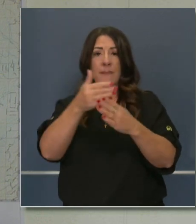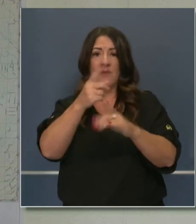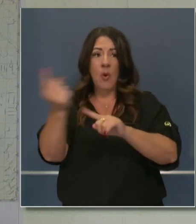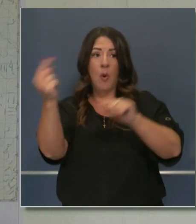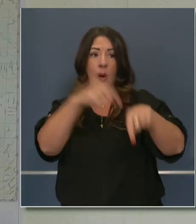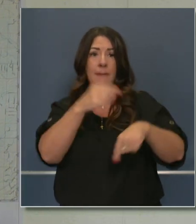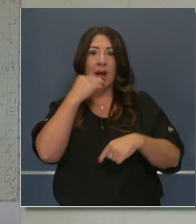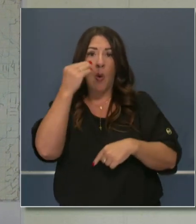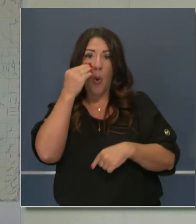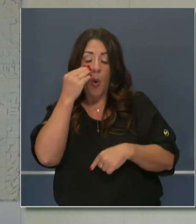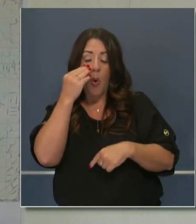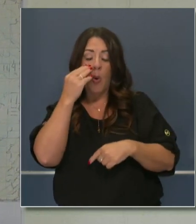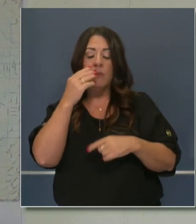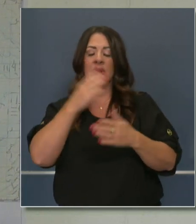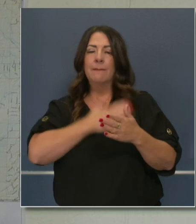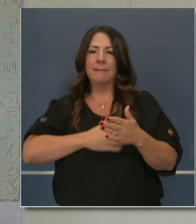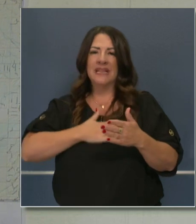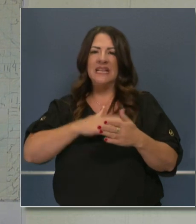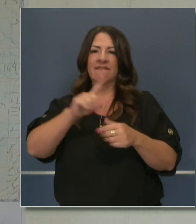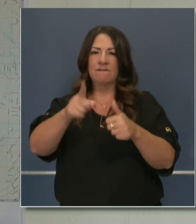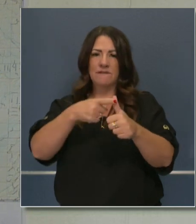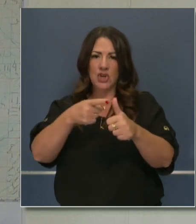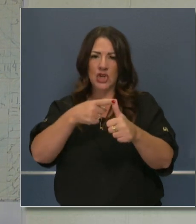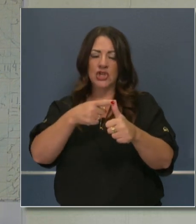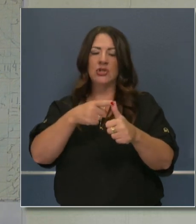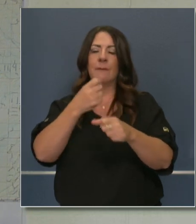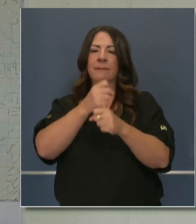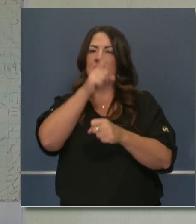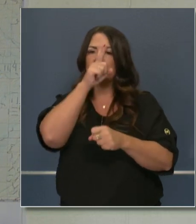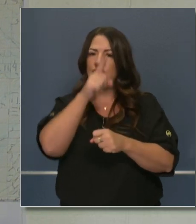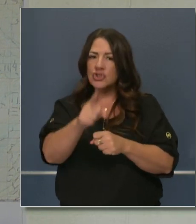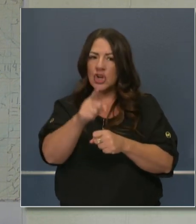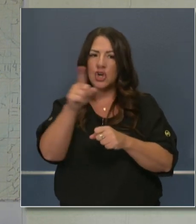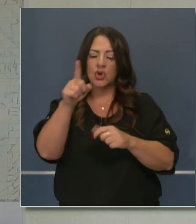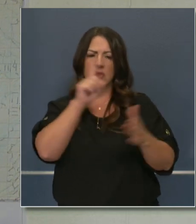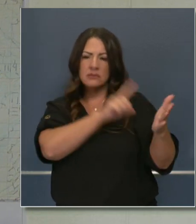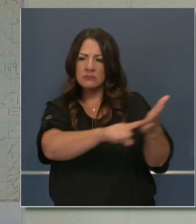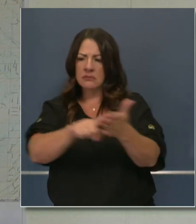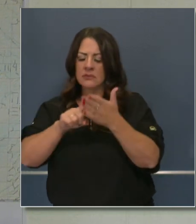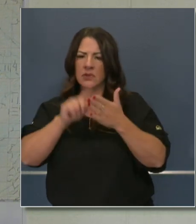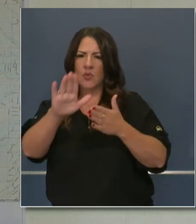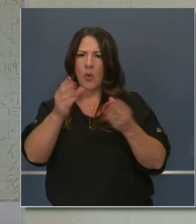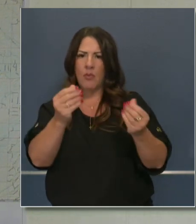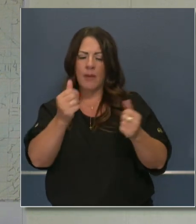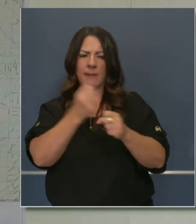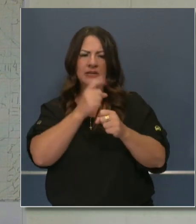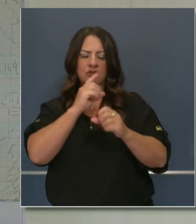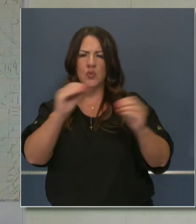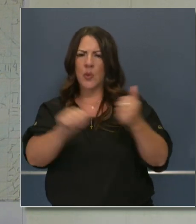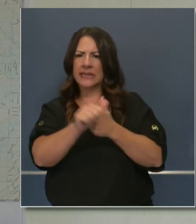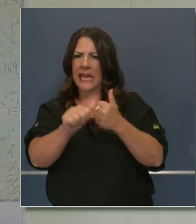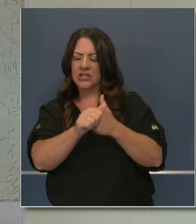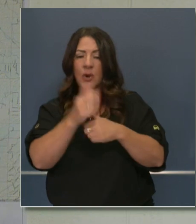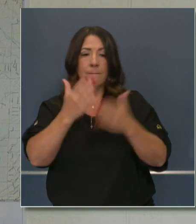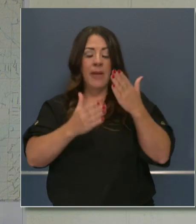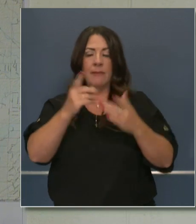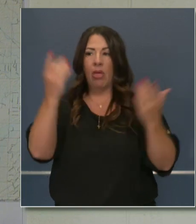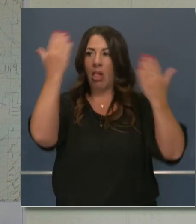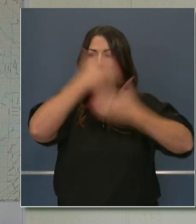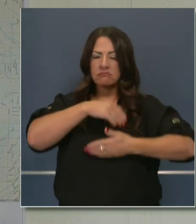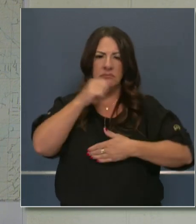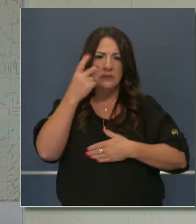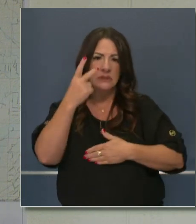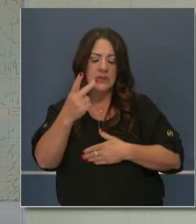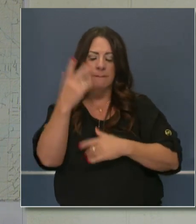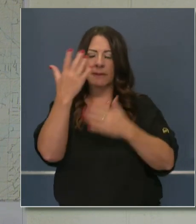back to your property, please do that hazard safety check of your property when you return home. There may be hidden